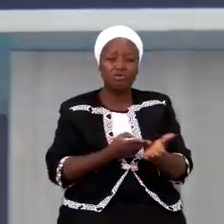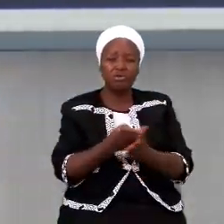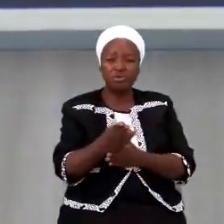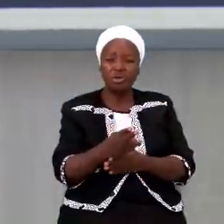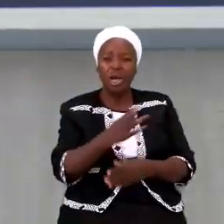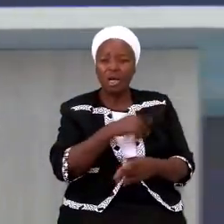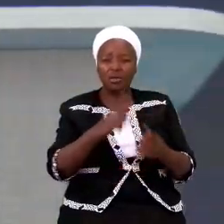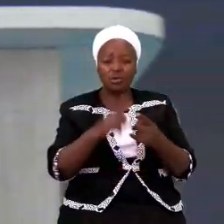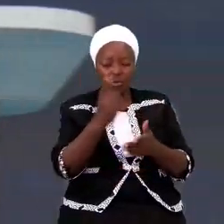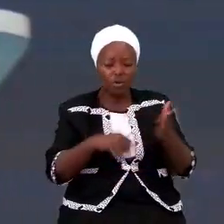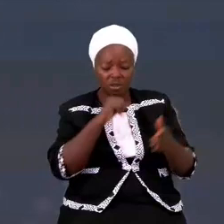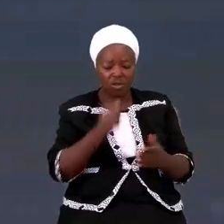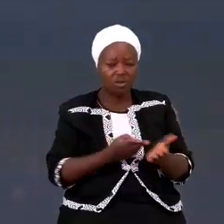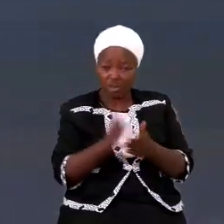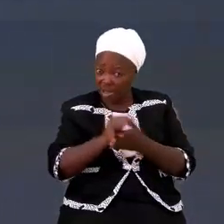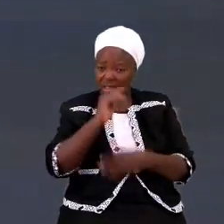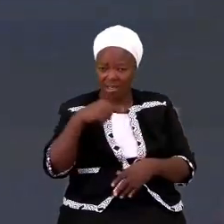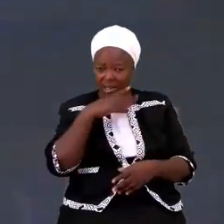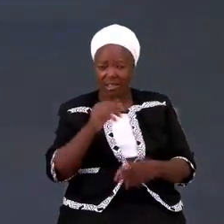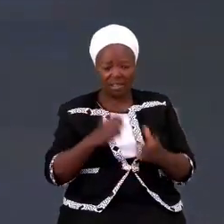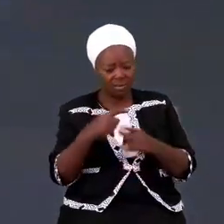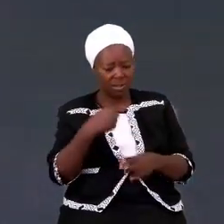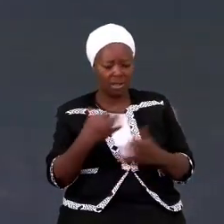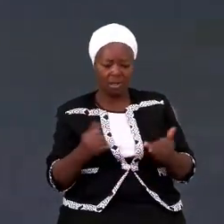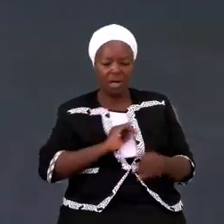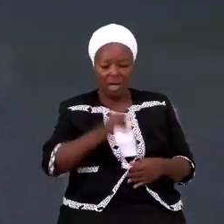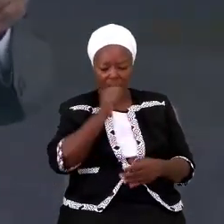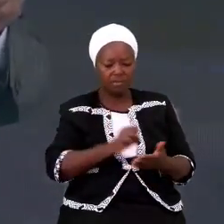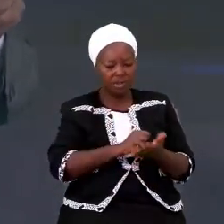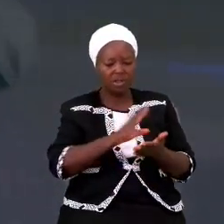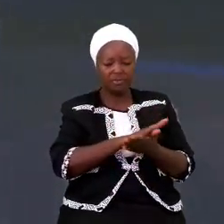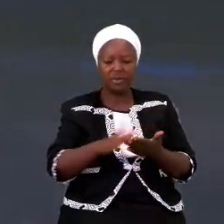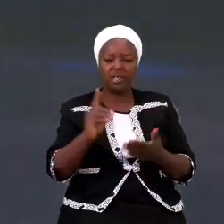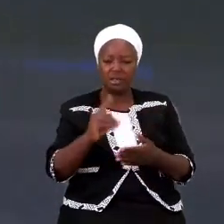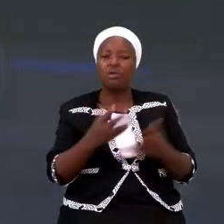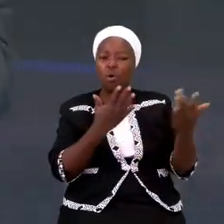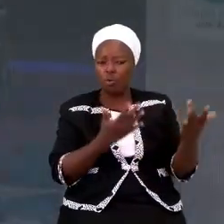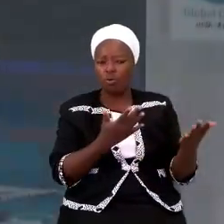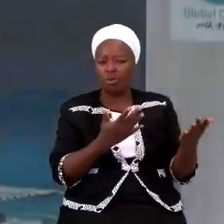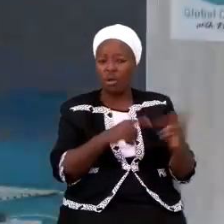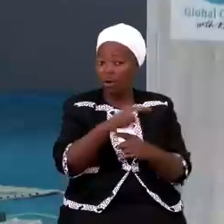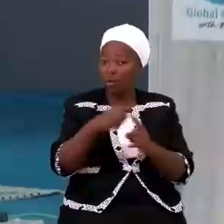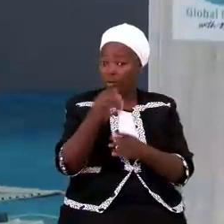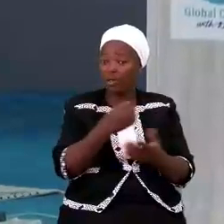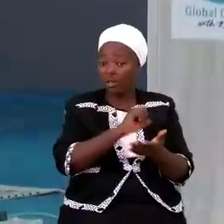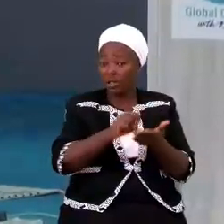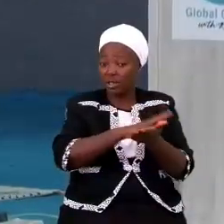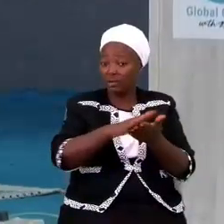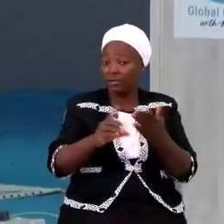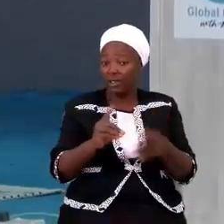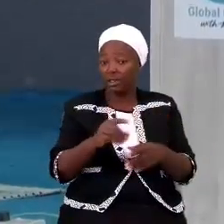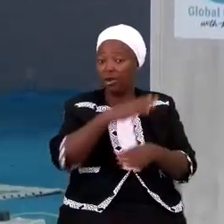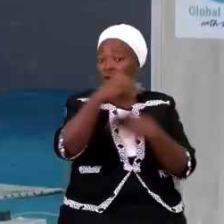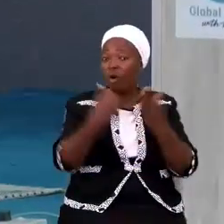are sanctified, all forms of deception, all forms of anger,